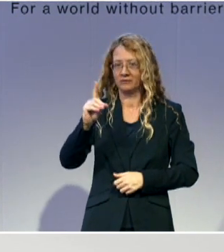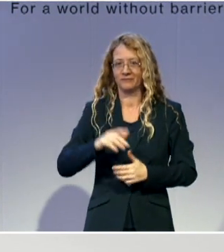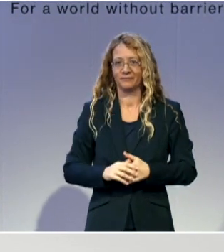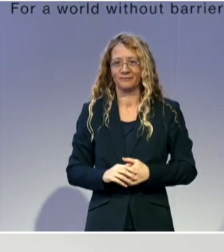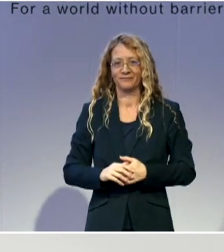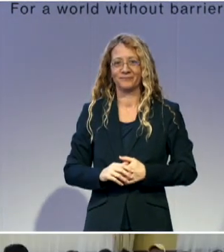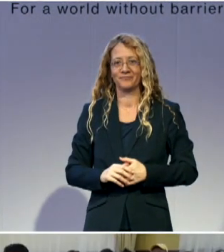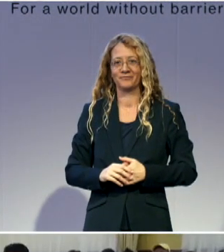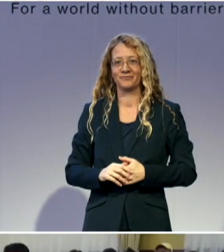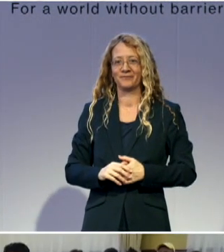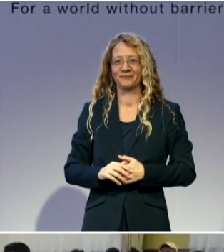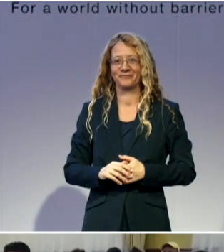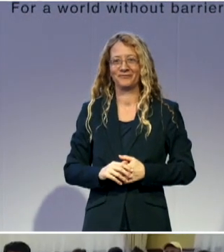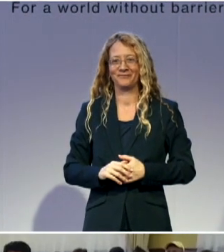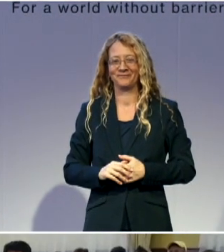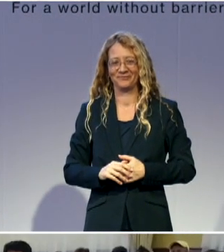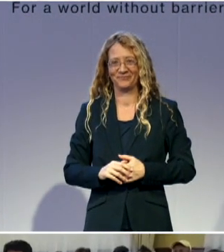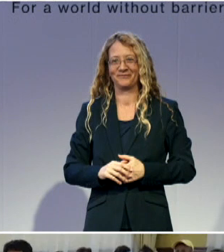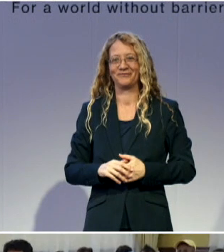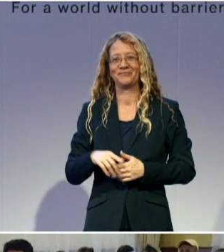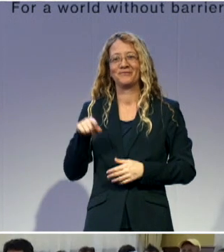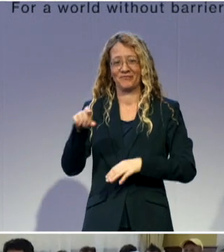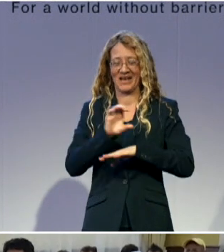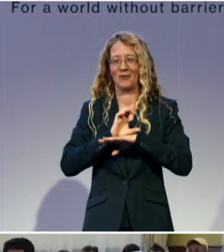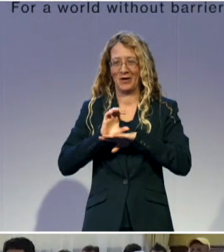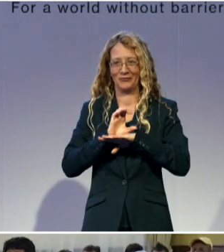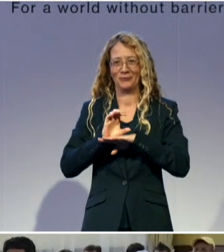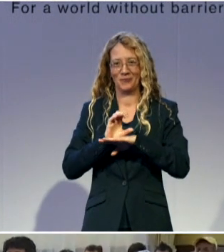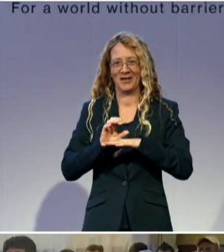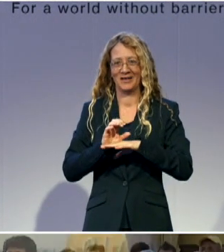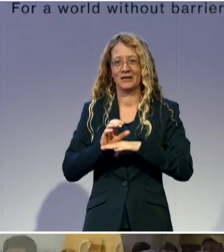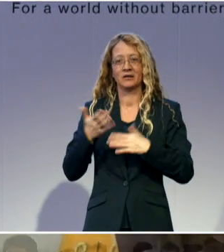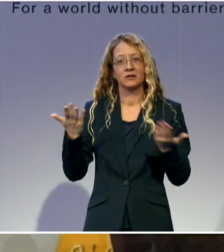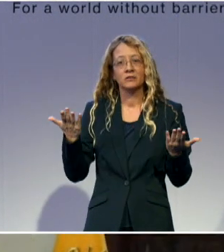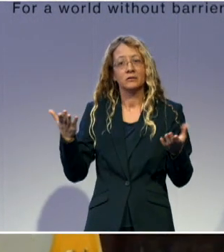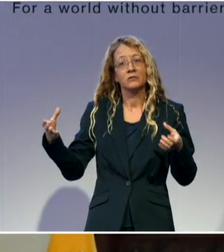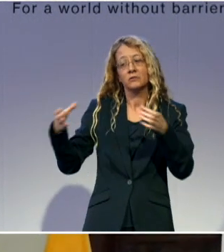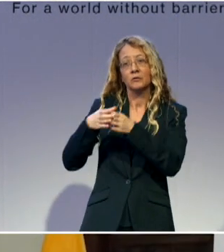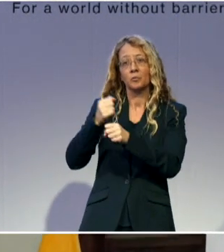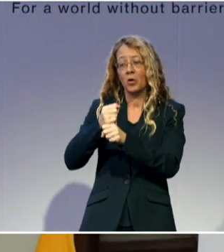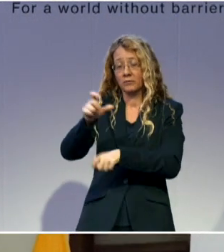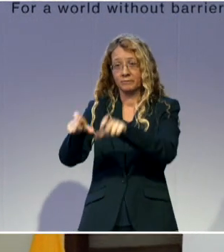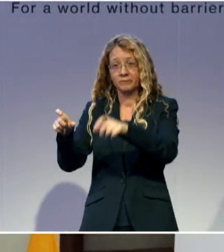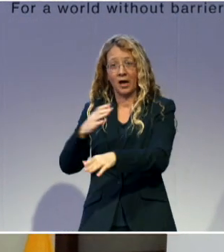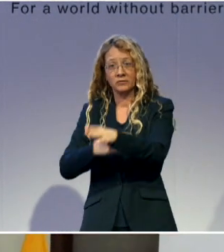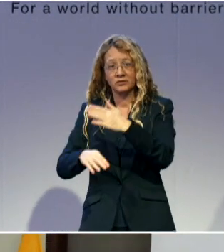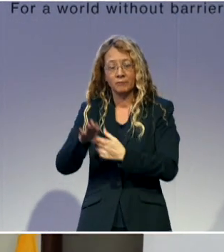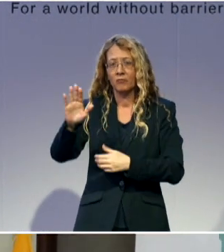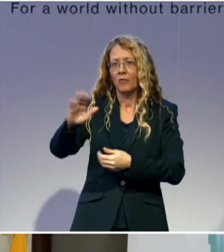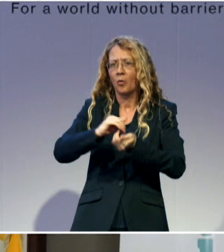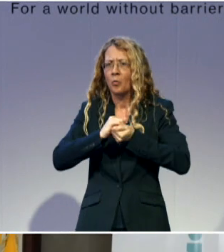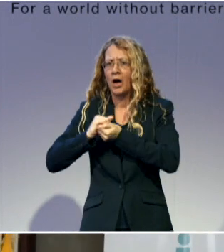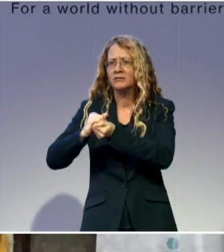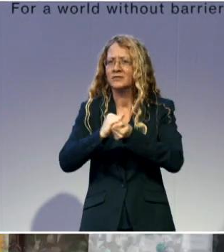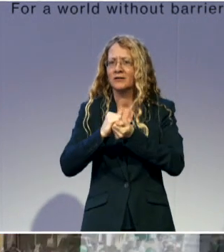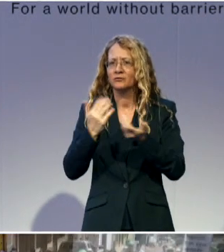local disabled people's organizations and representatives of 4 municipalities to identify the needs of people